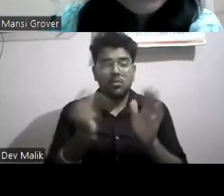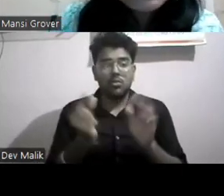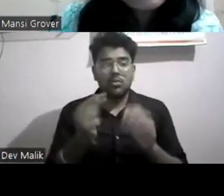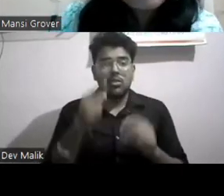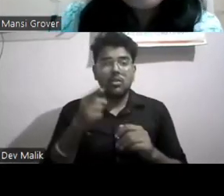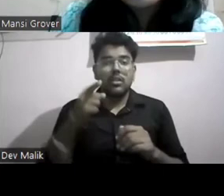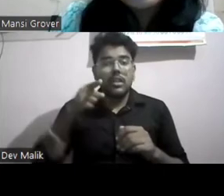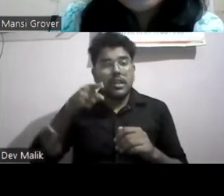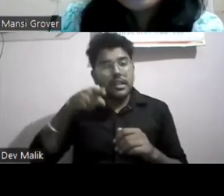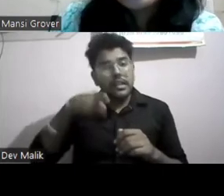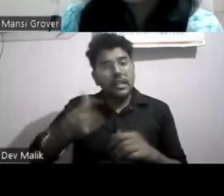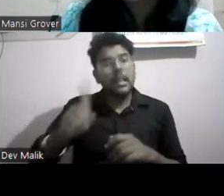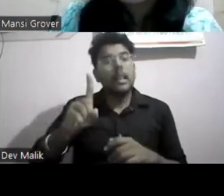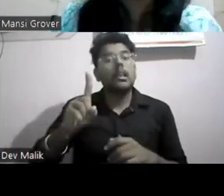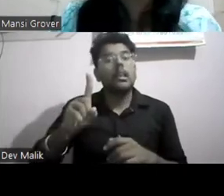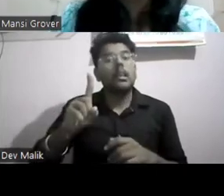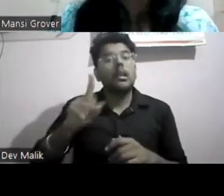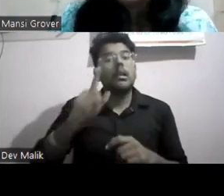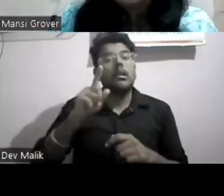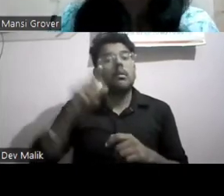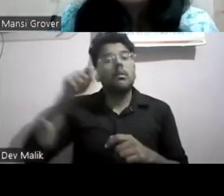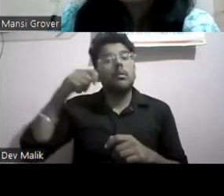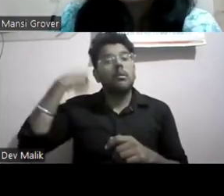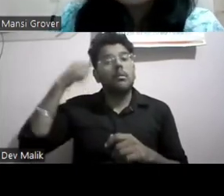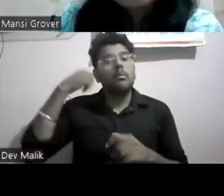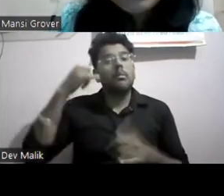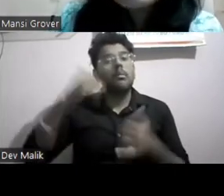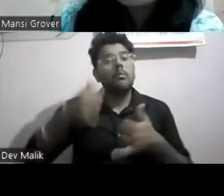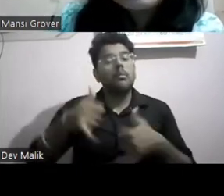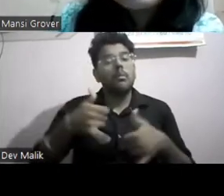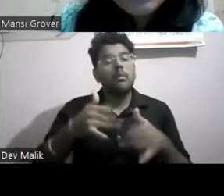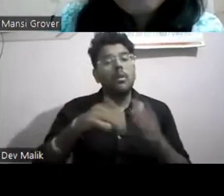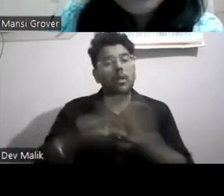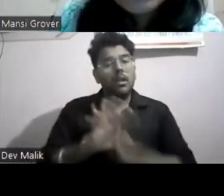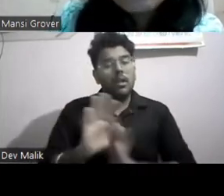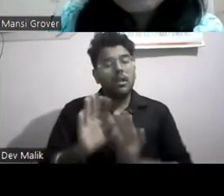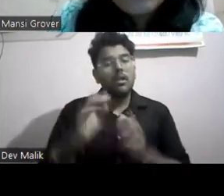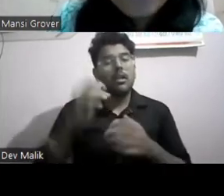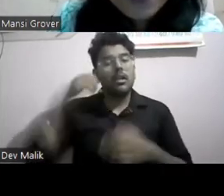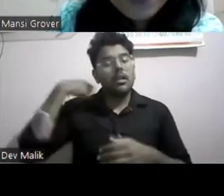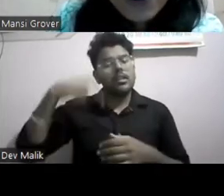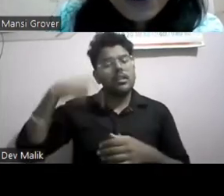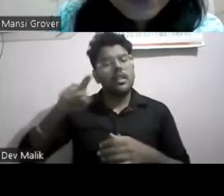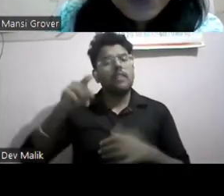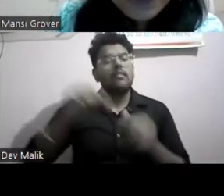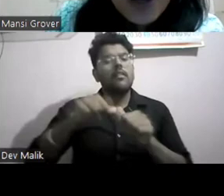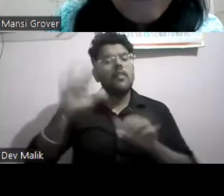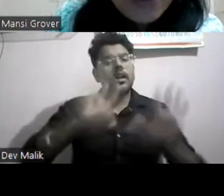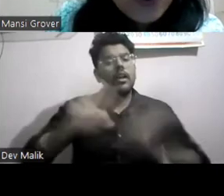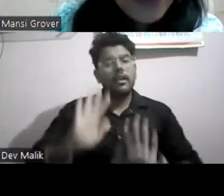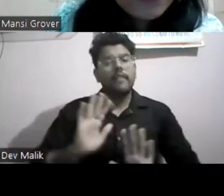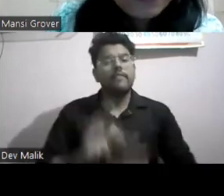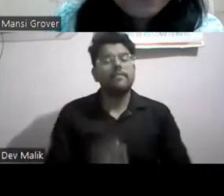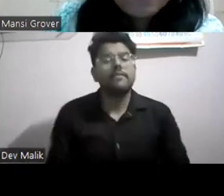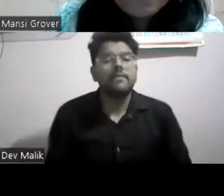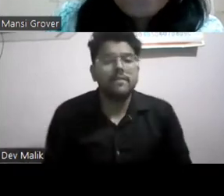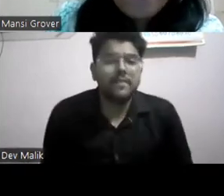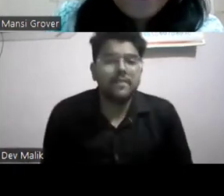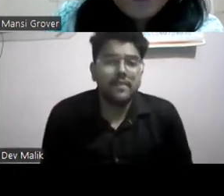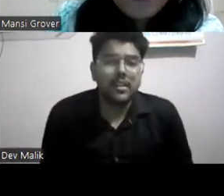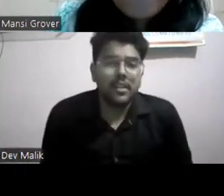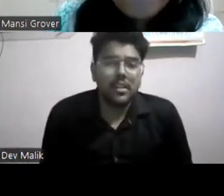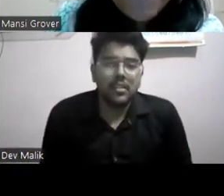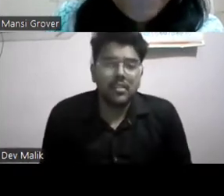So this is something interesting, and it doesn't, you would not see something like this happening in the films, right? So have a look at it.